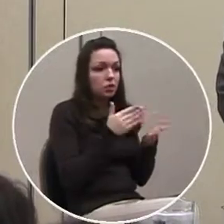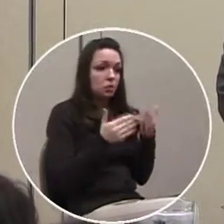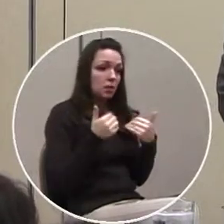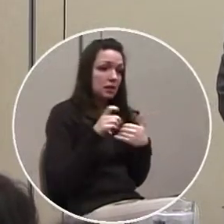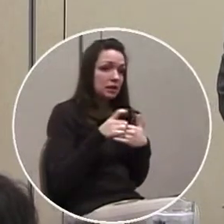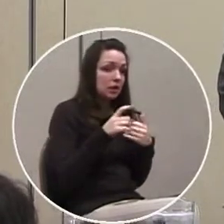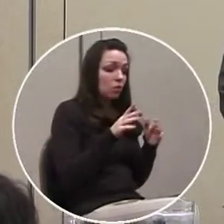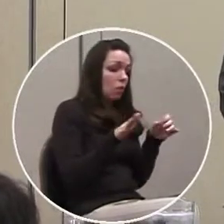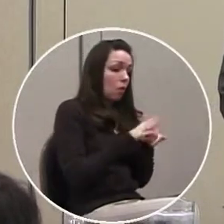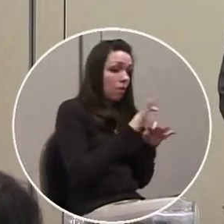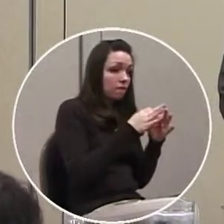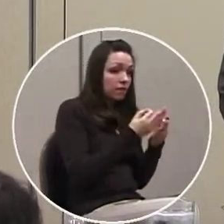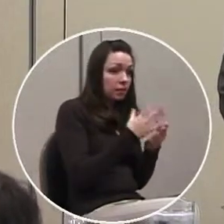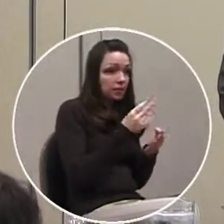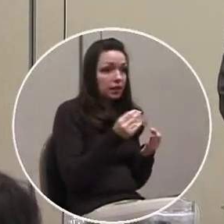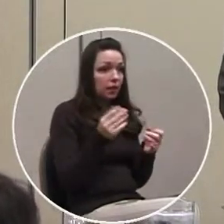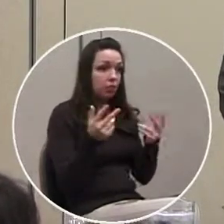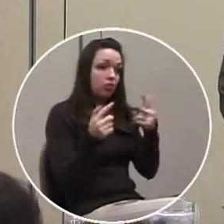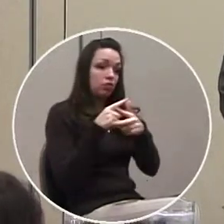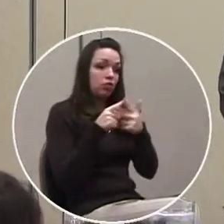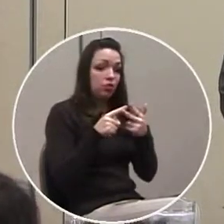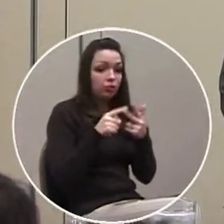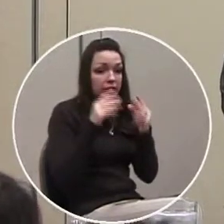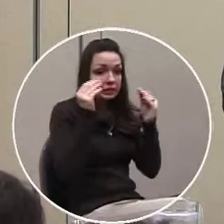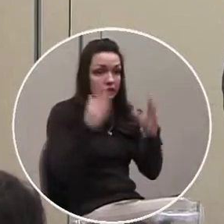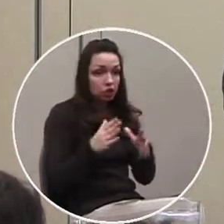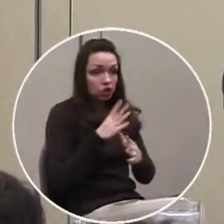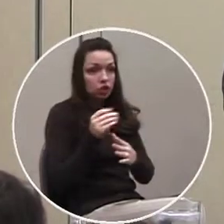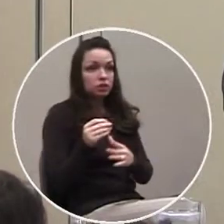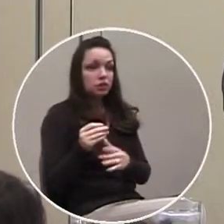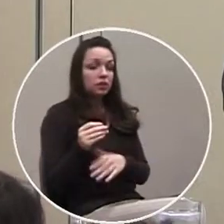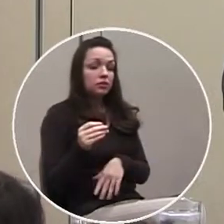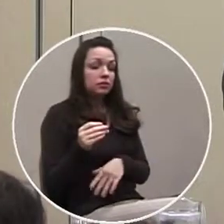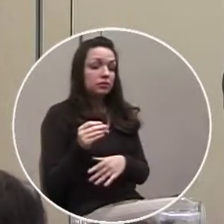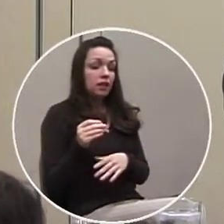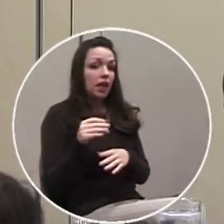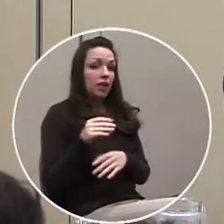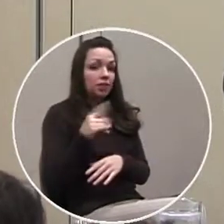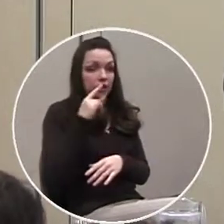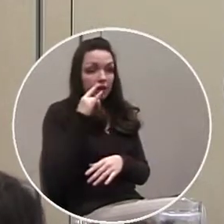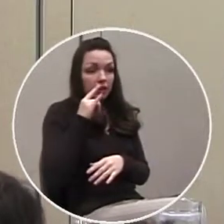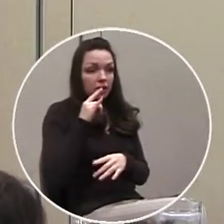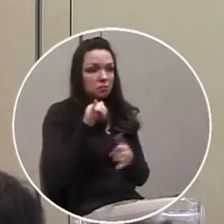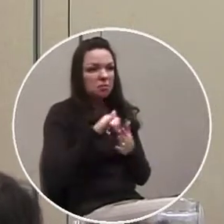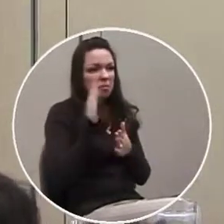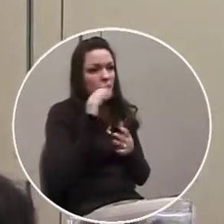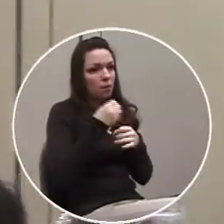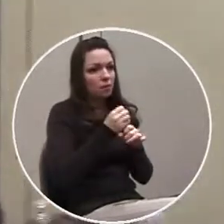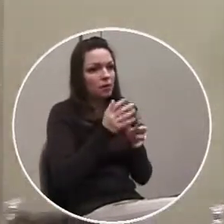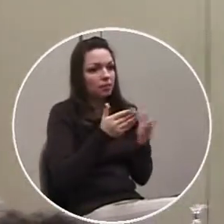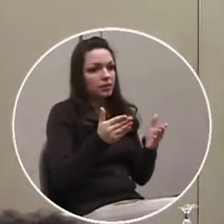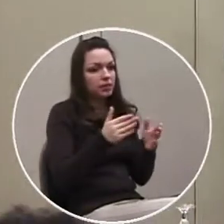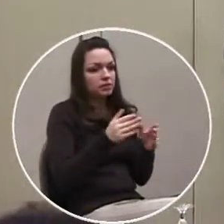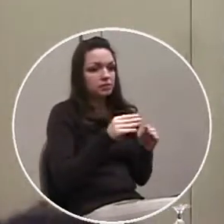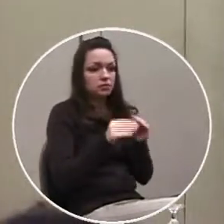there, and you may need to have 3 teachers there or 5 teachers there, and that's going to make things move very slowly. By the